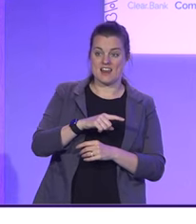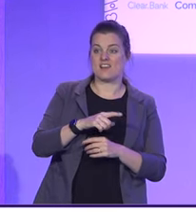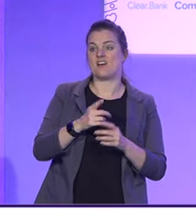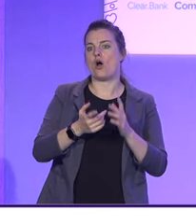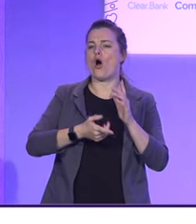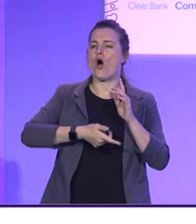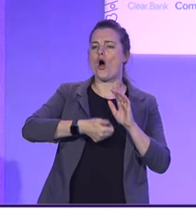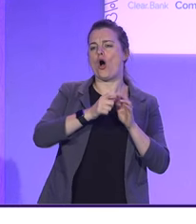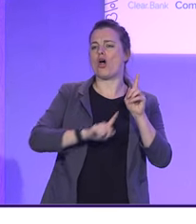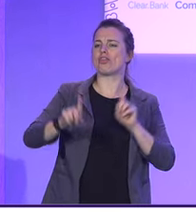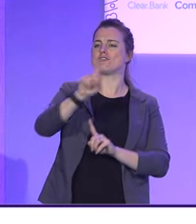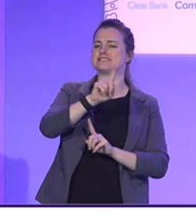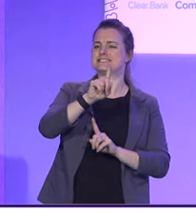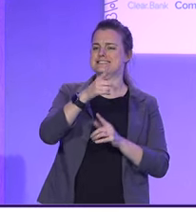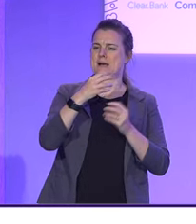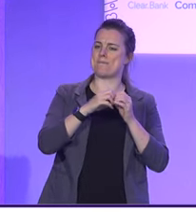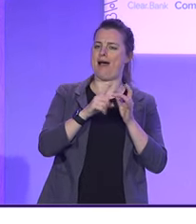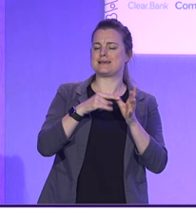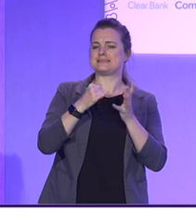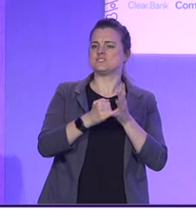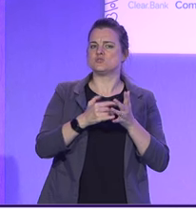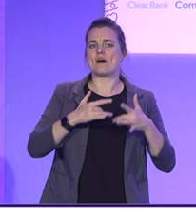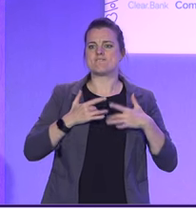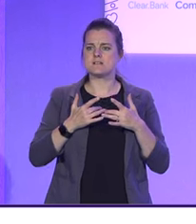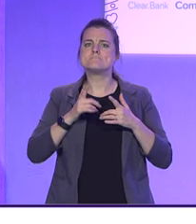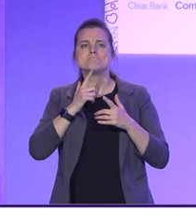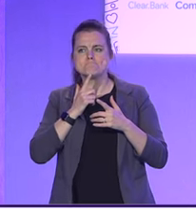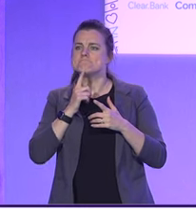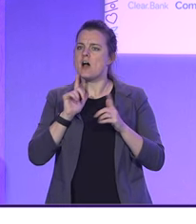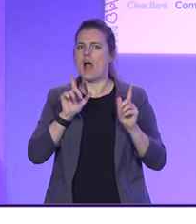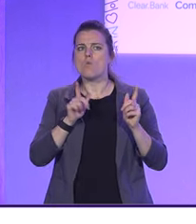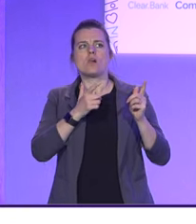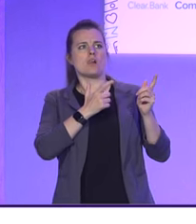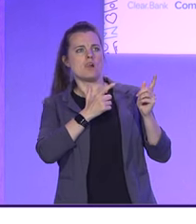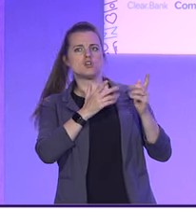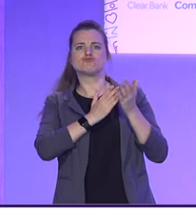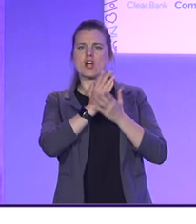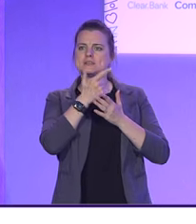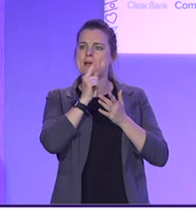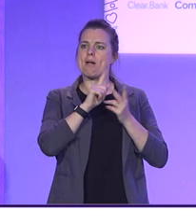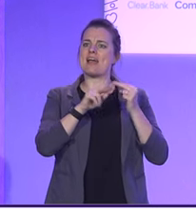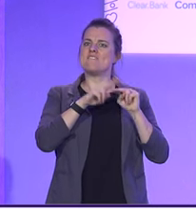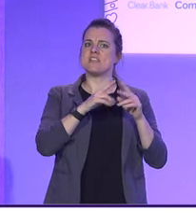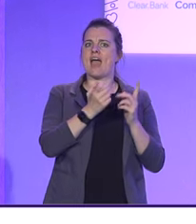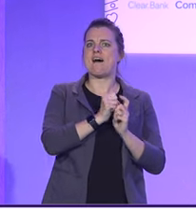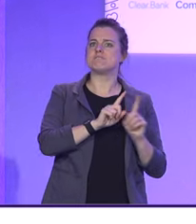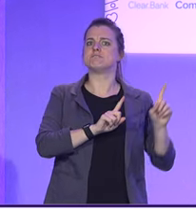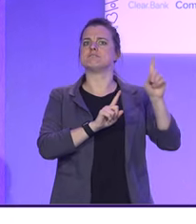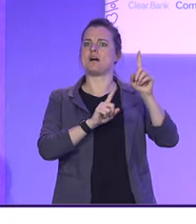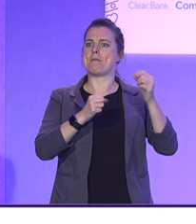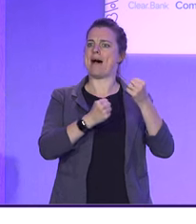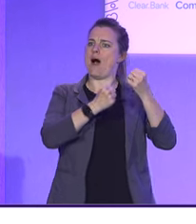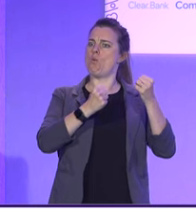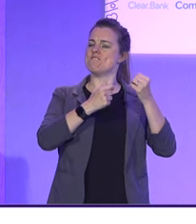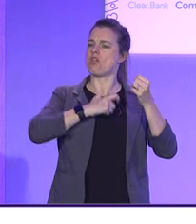the authority bias. So it's like I'm having an inclination to trust people who hold a certain position of